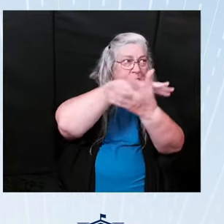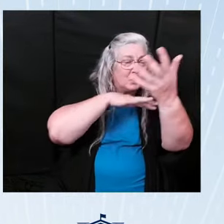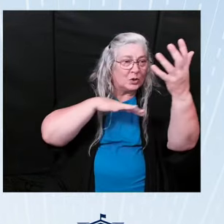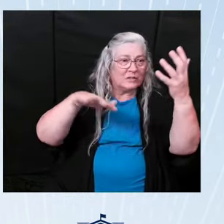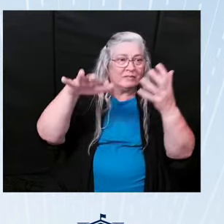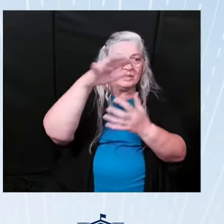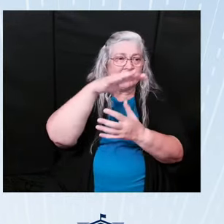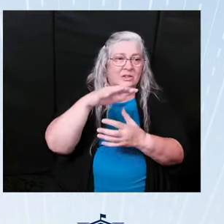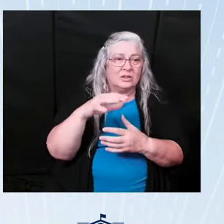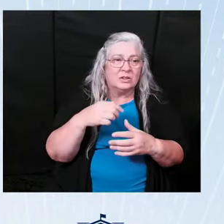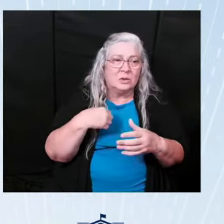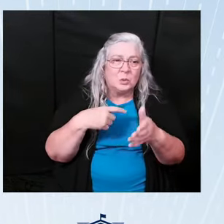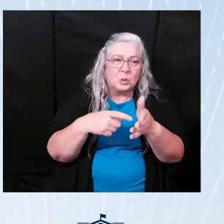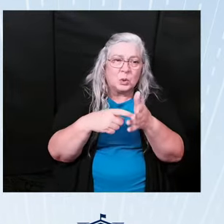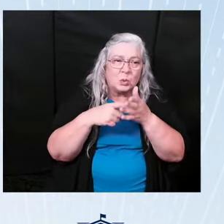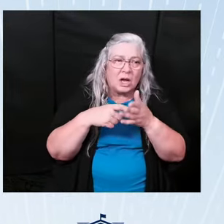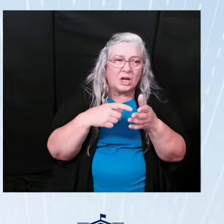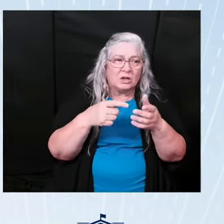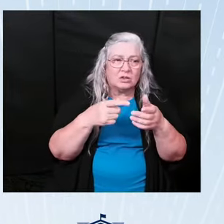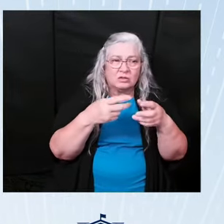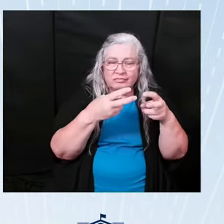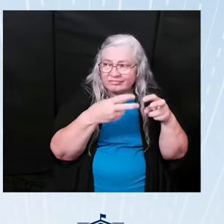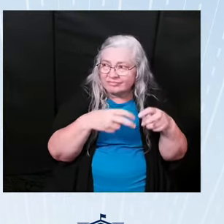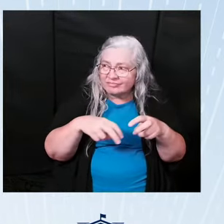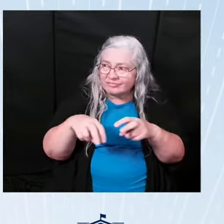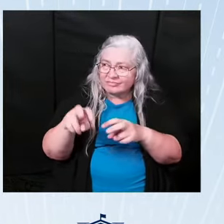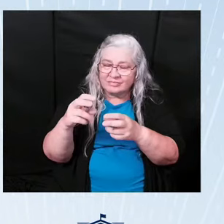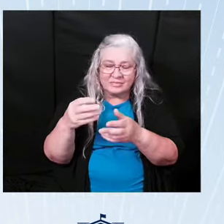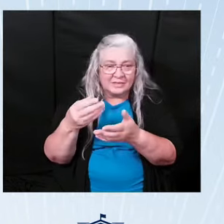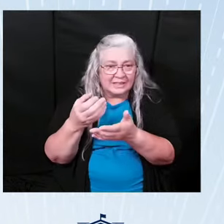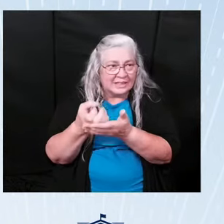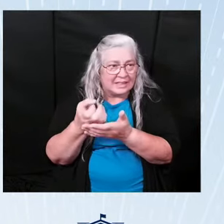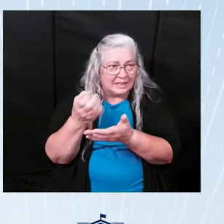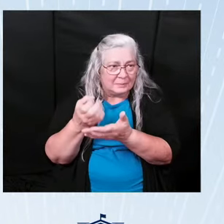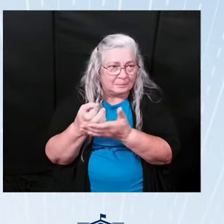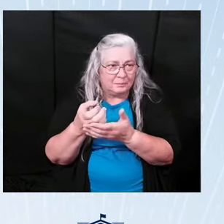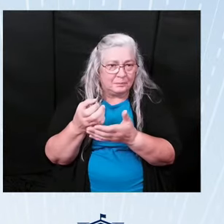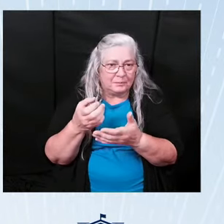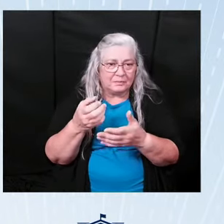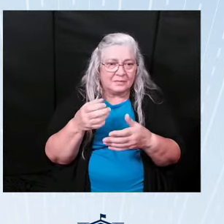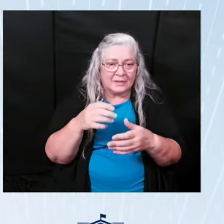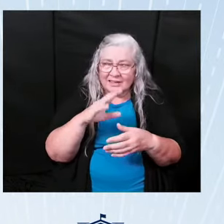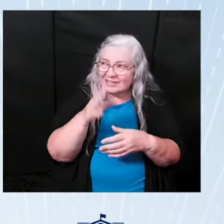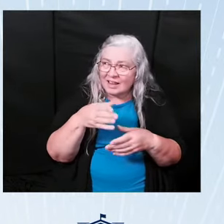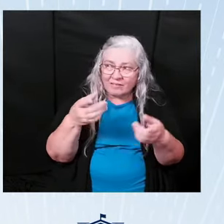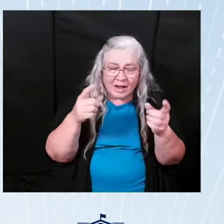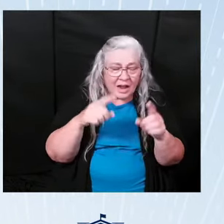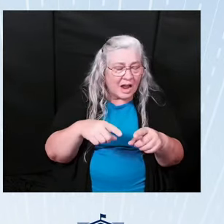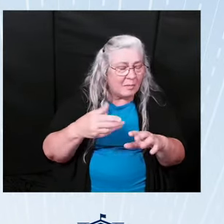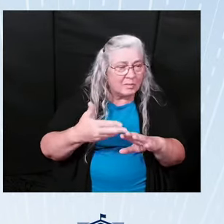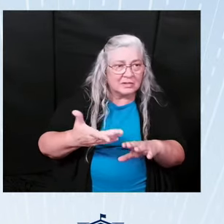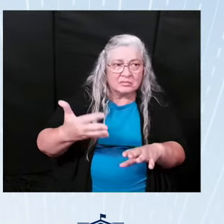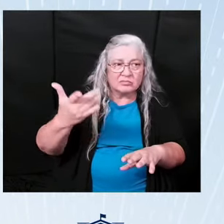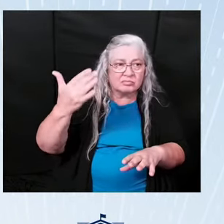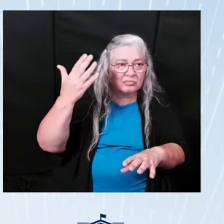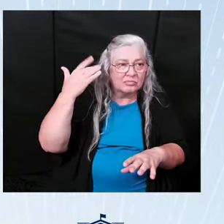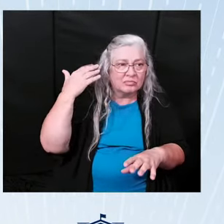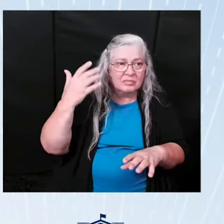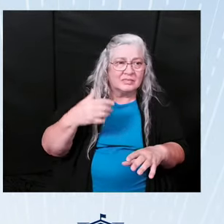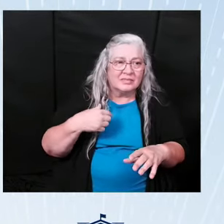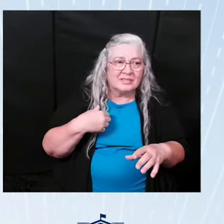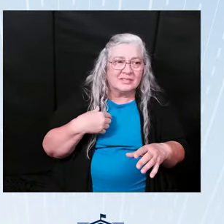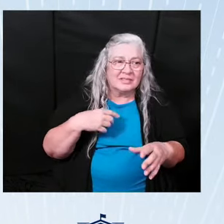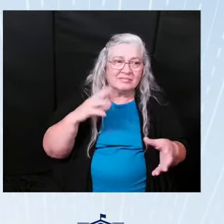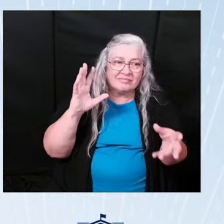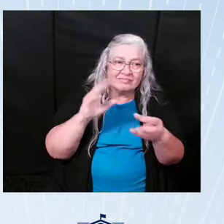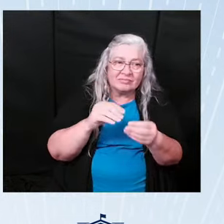of the global economy that's never occurred on the size and scale in human history. And, you know, as I